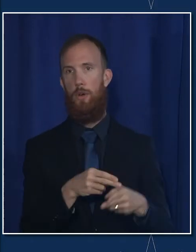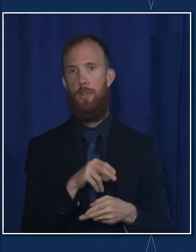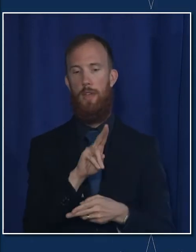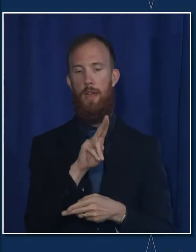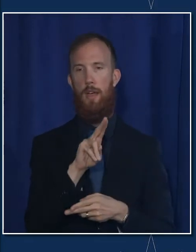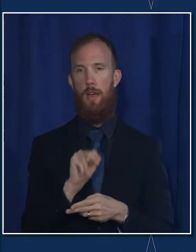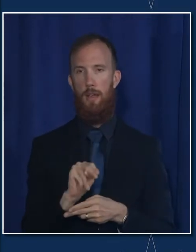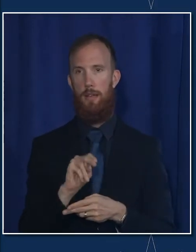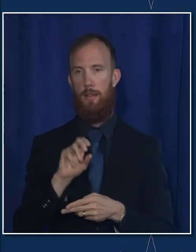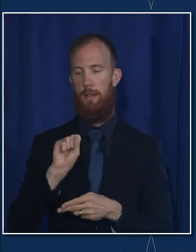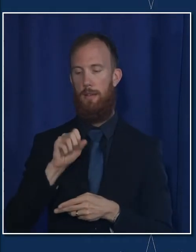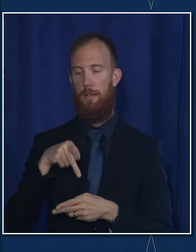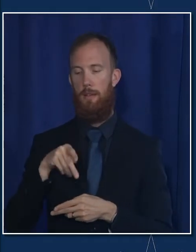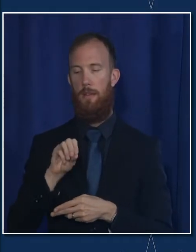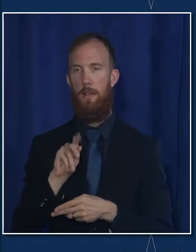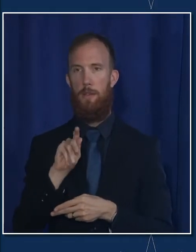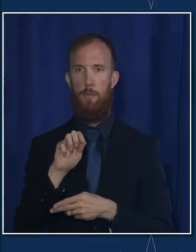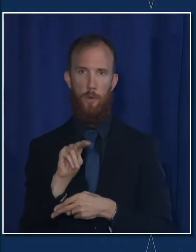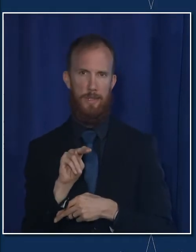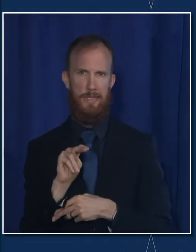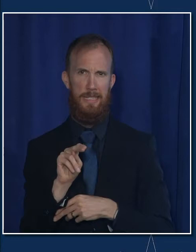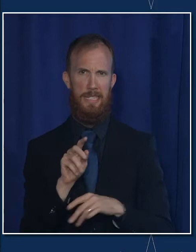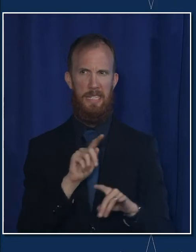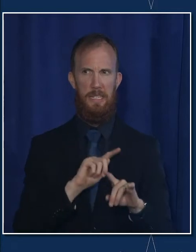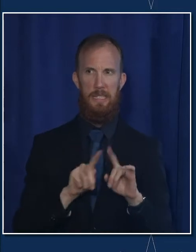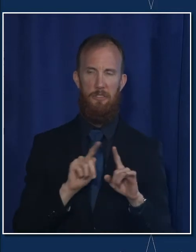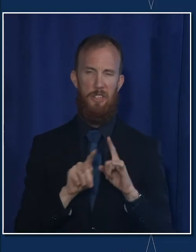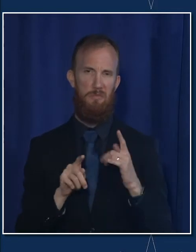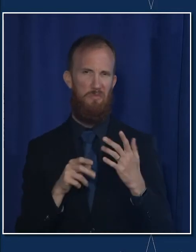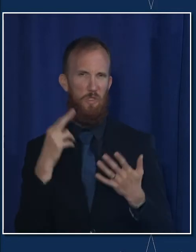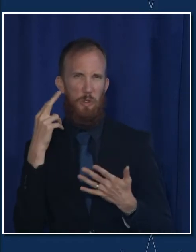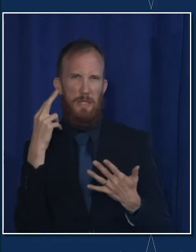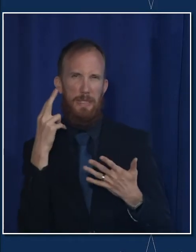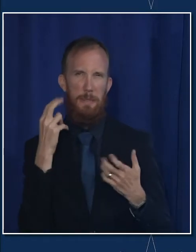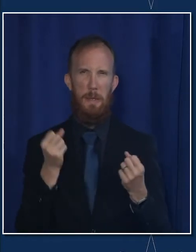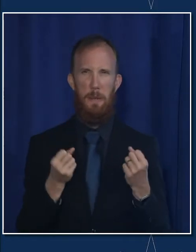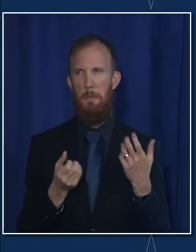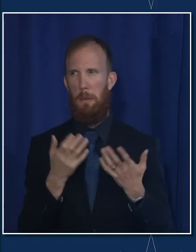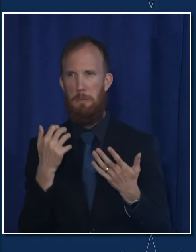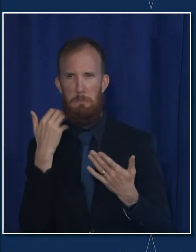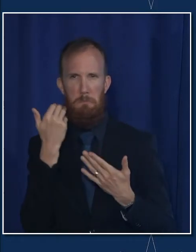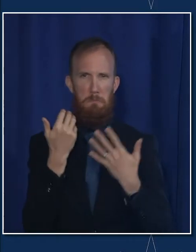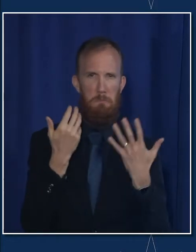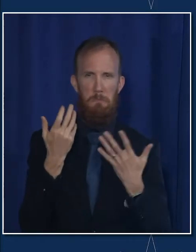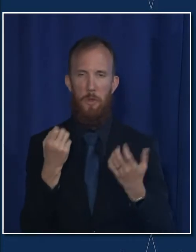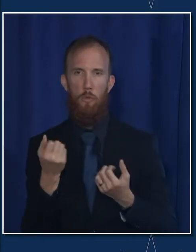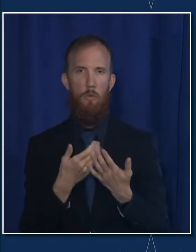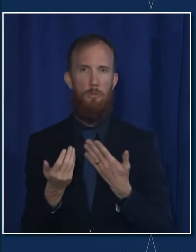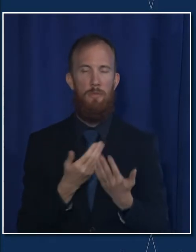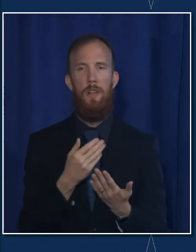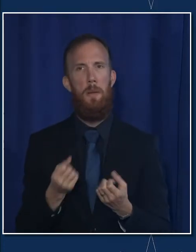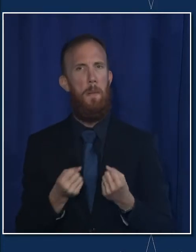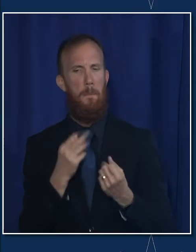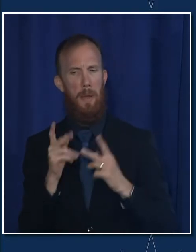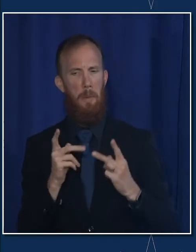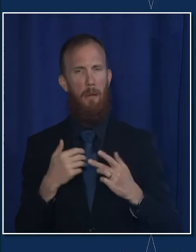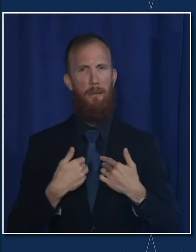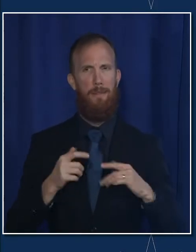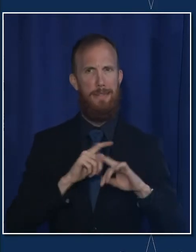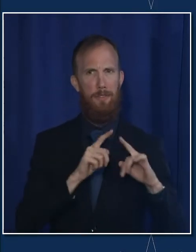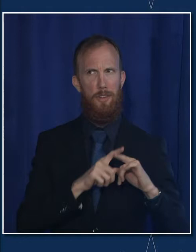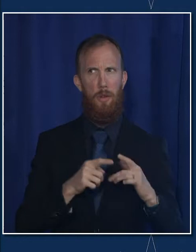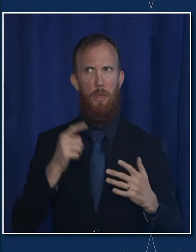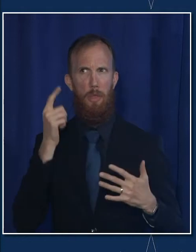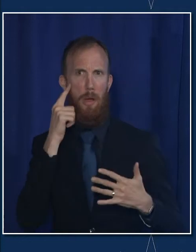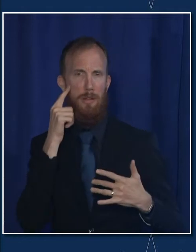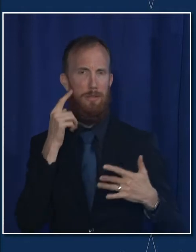at the fact that because of stigma, because of other reasons, we all may be having really thoughts and worries about mental health, but not